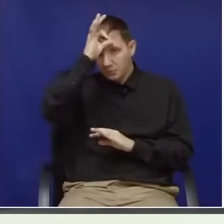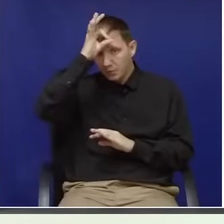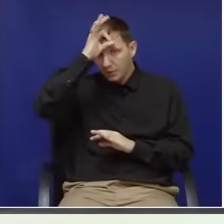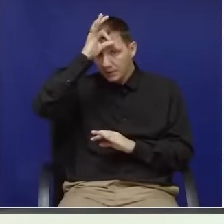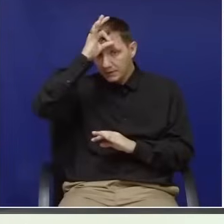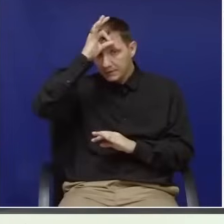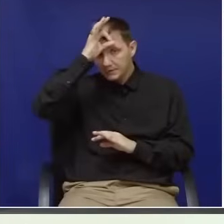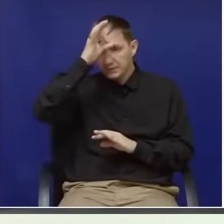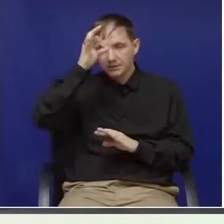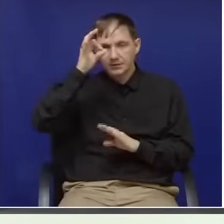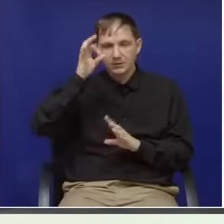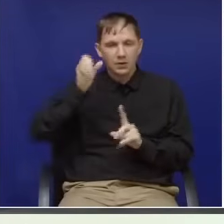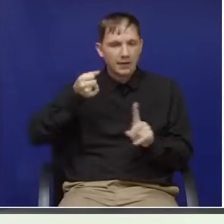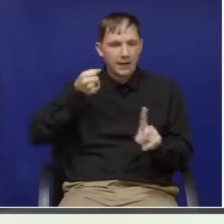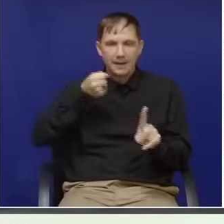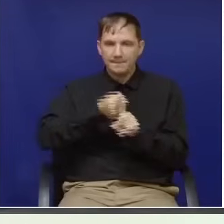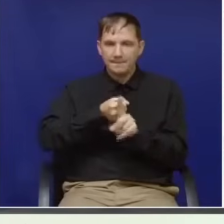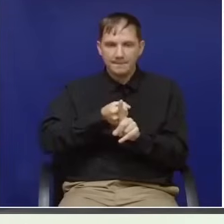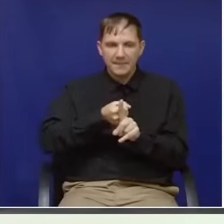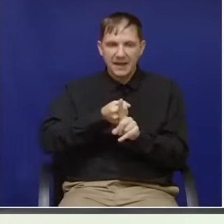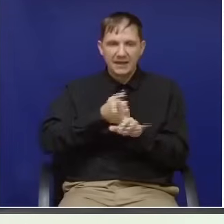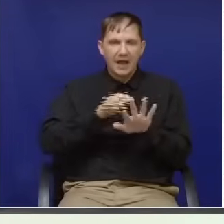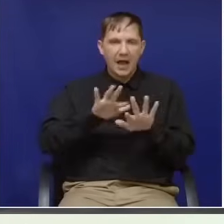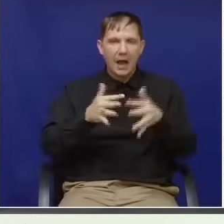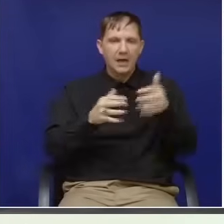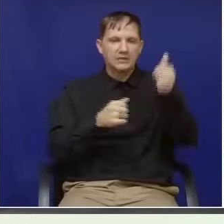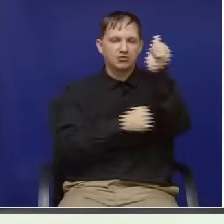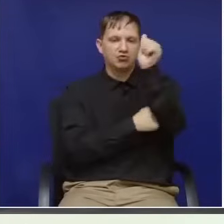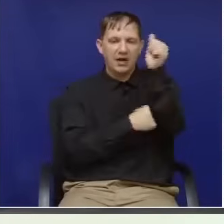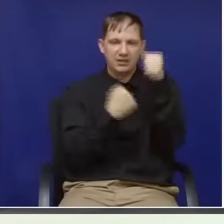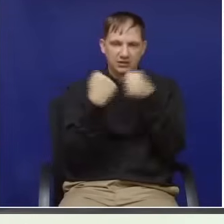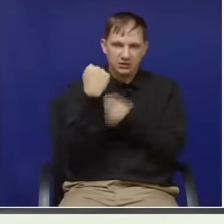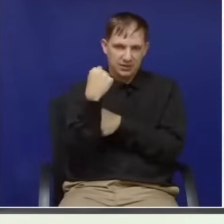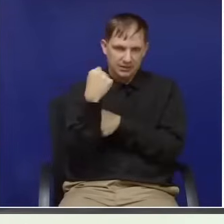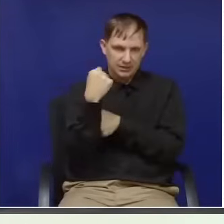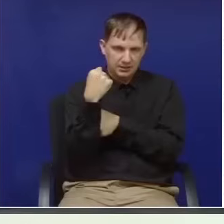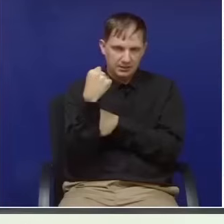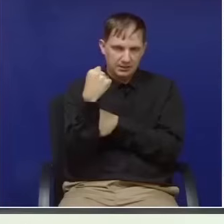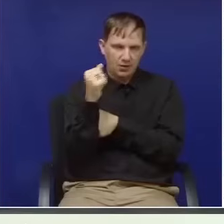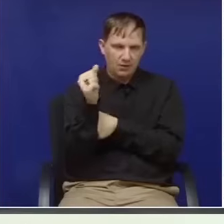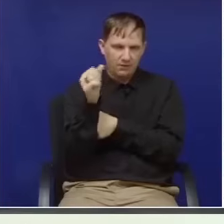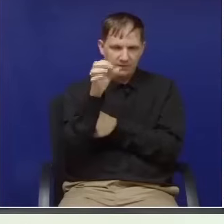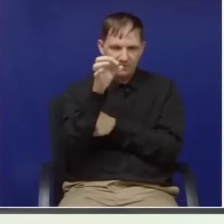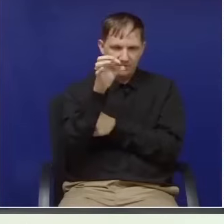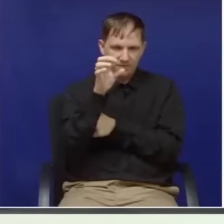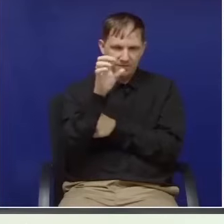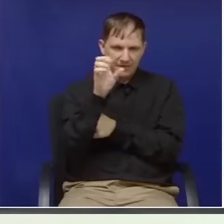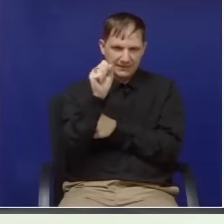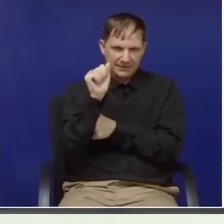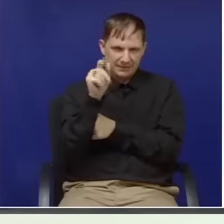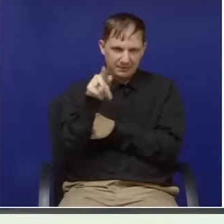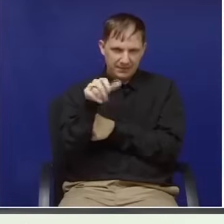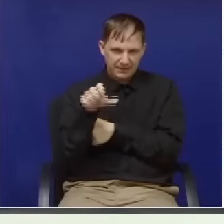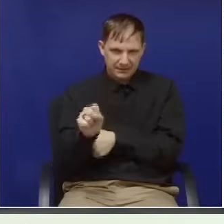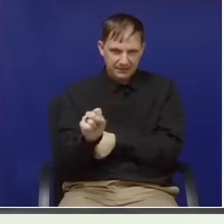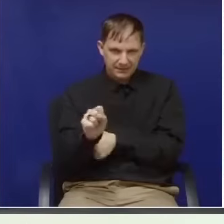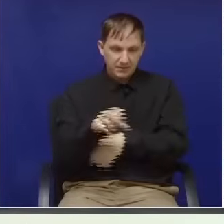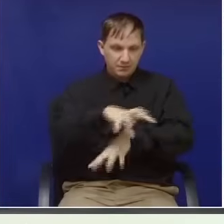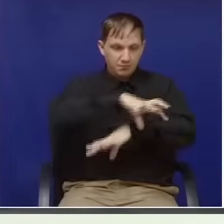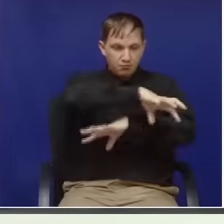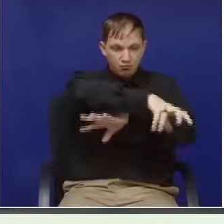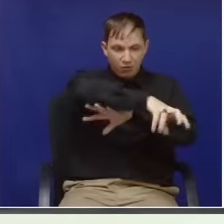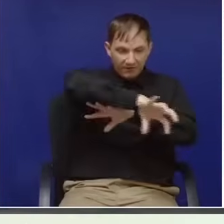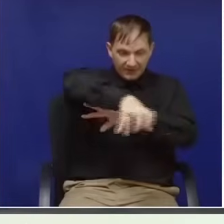not affected by how SAPS is structured, Chairperson. The provinces and